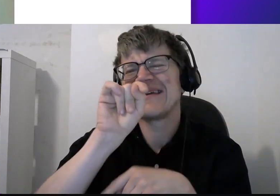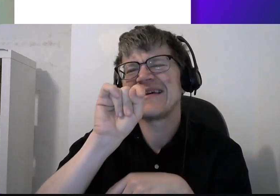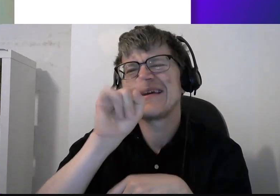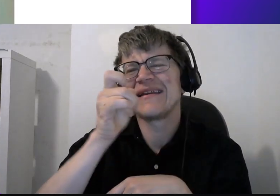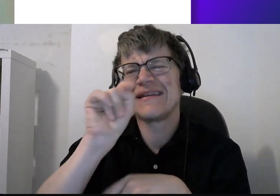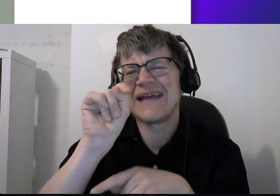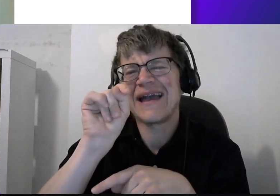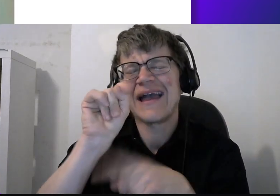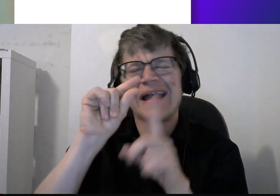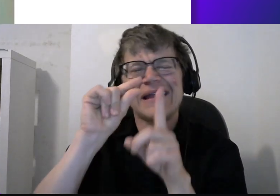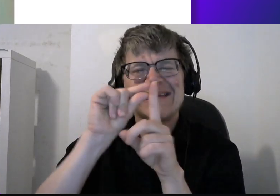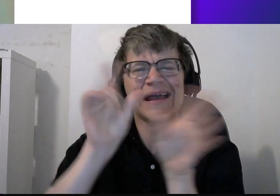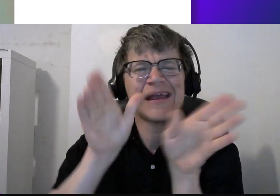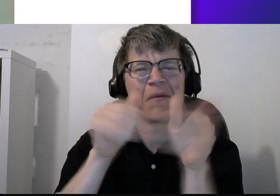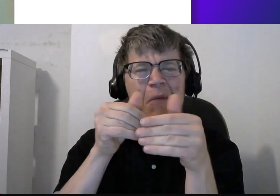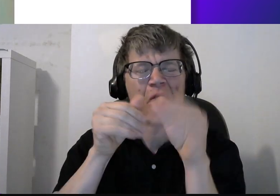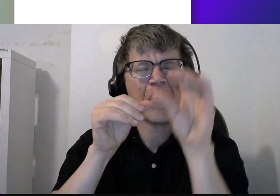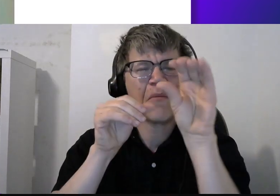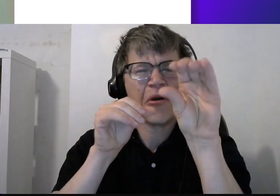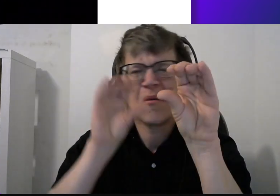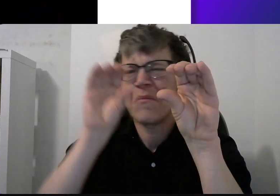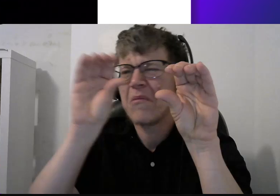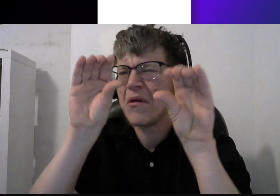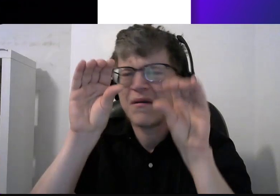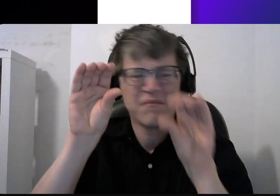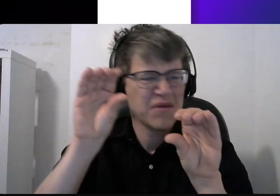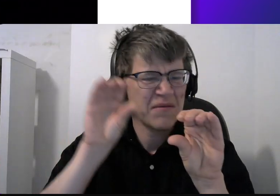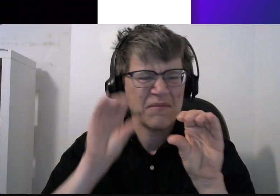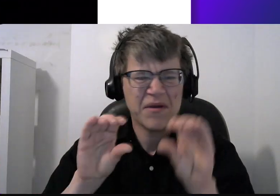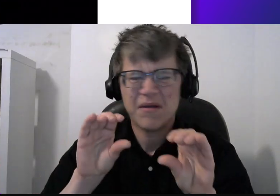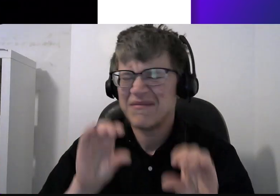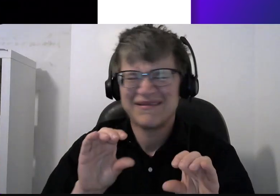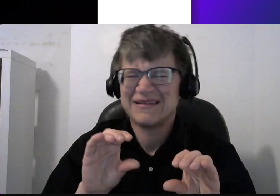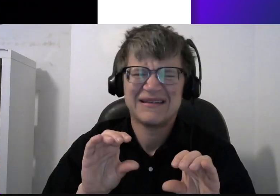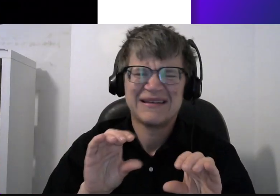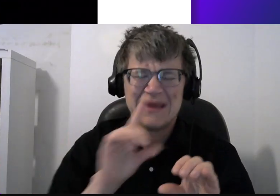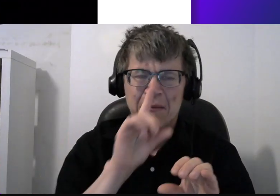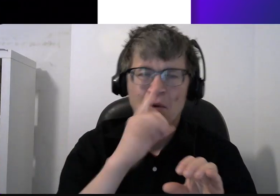a cell phone text or something that's making a shape like